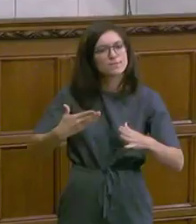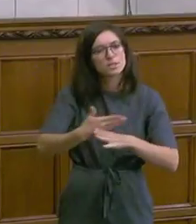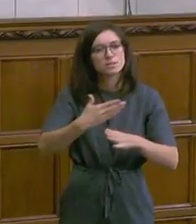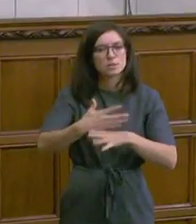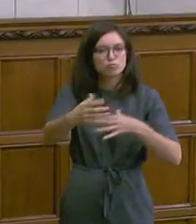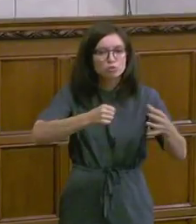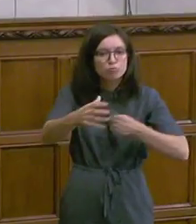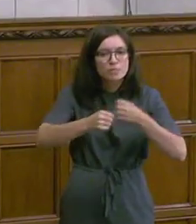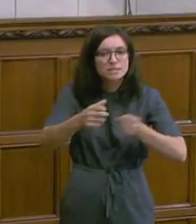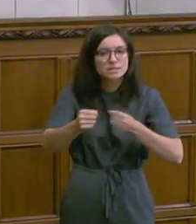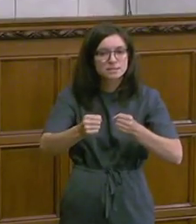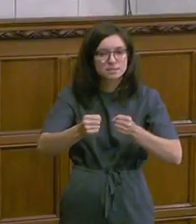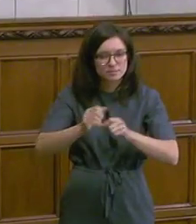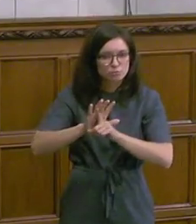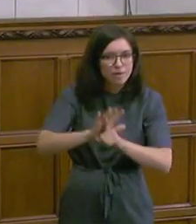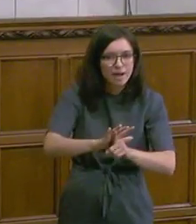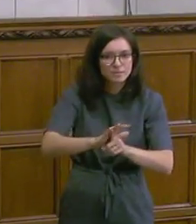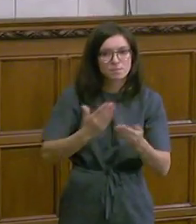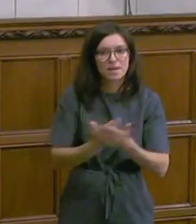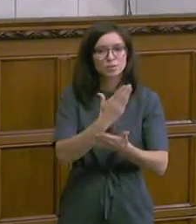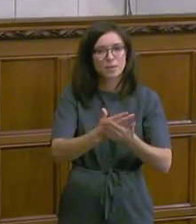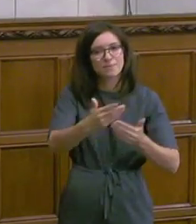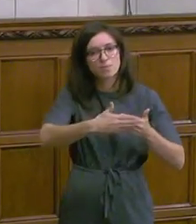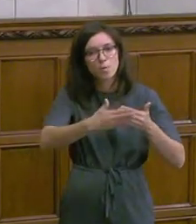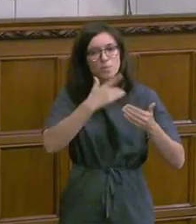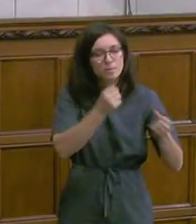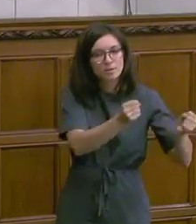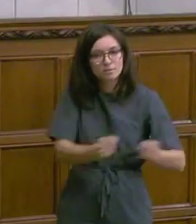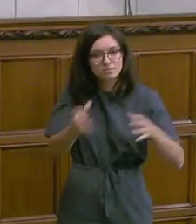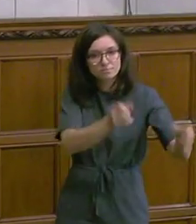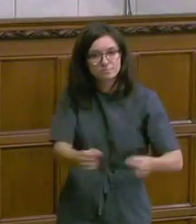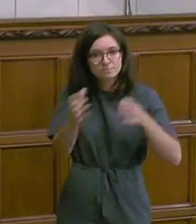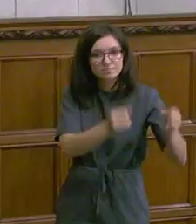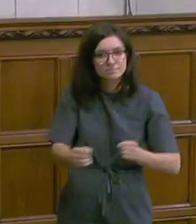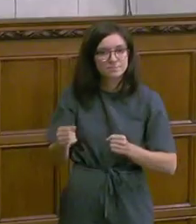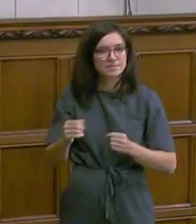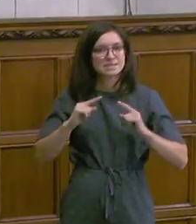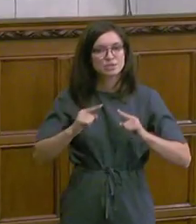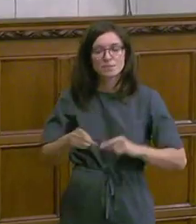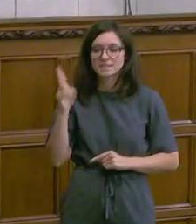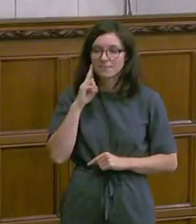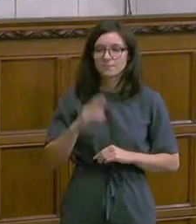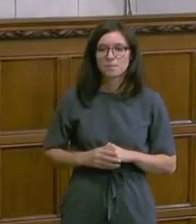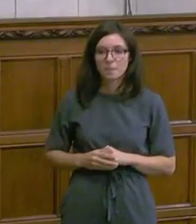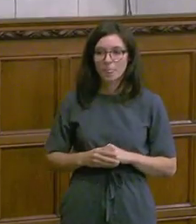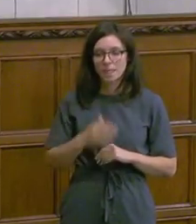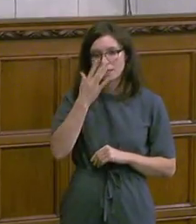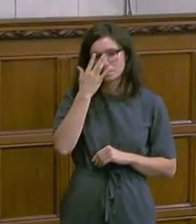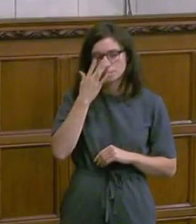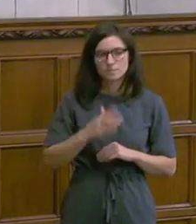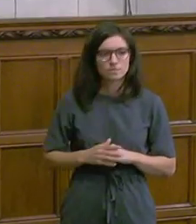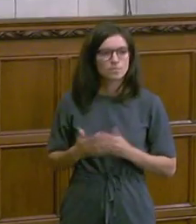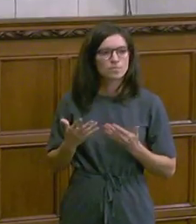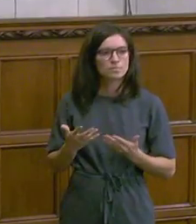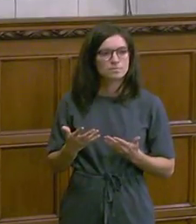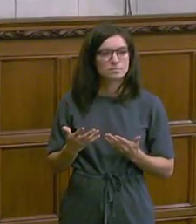drive, to get more into the classroom. At the moment, because of the increase of children who are deaf, along with the reduction in teachers, we will soon have in the workforce, we